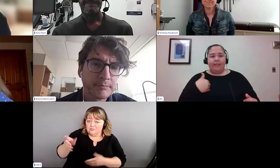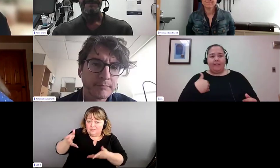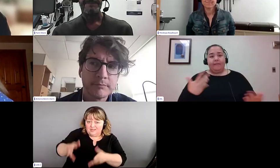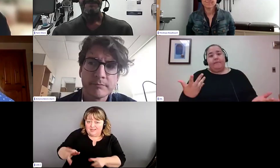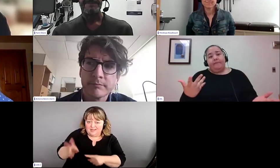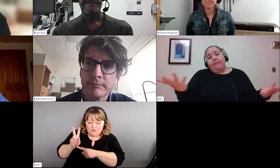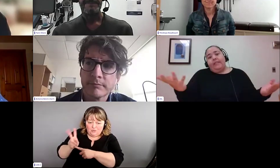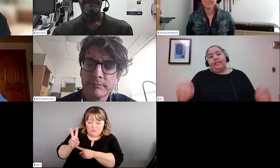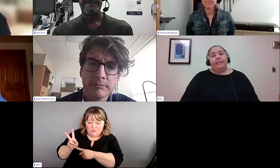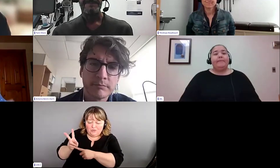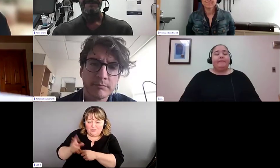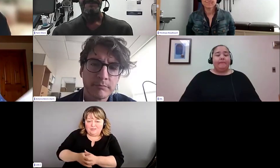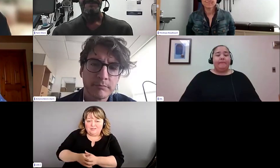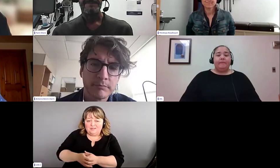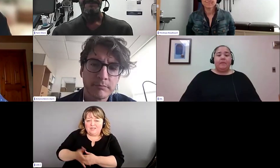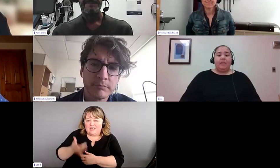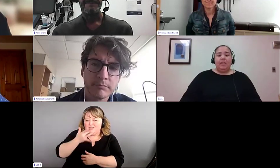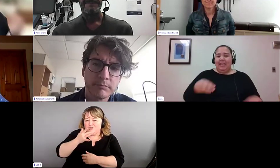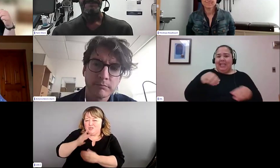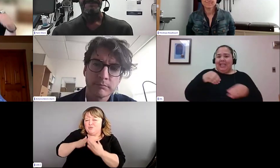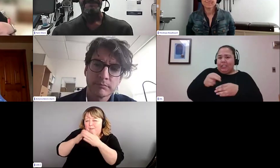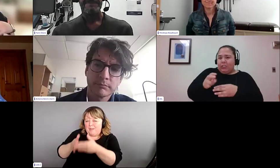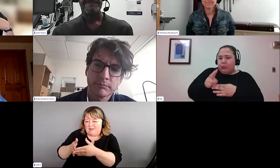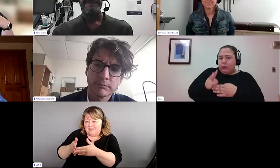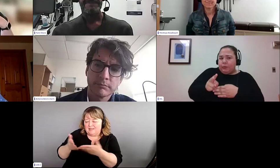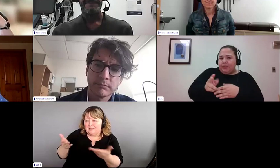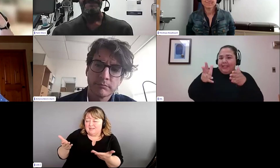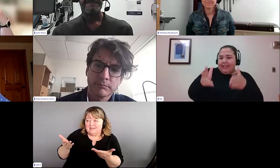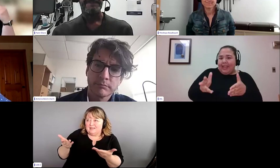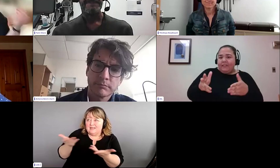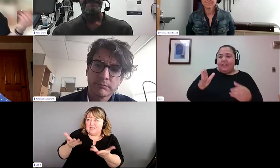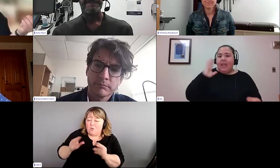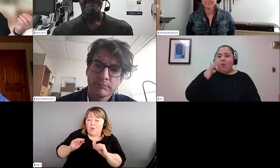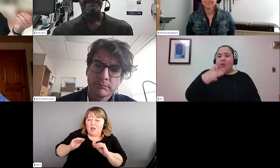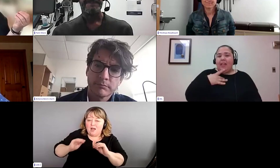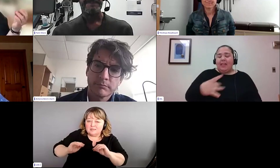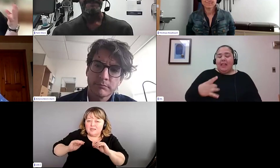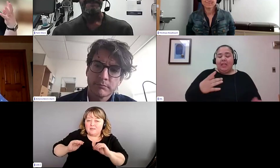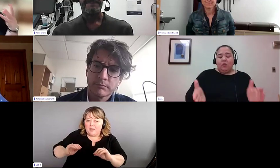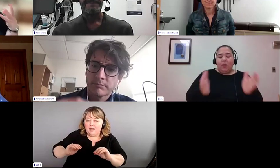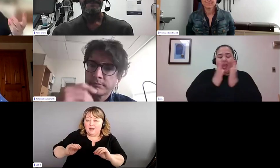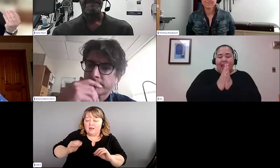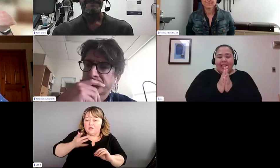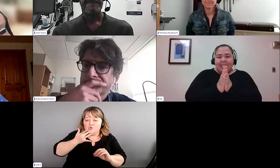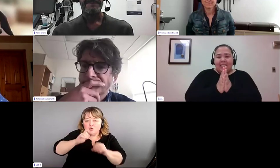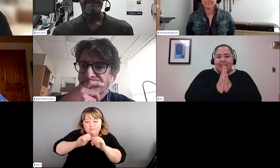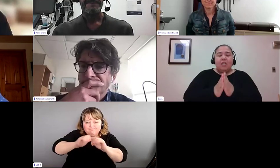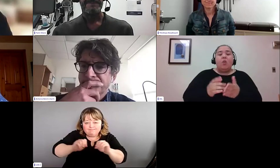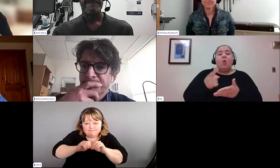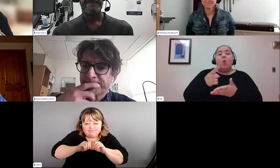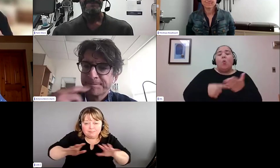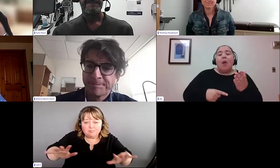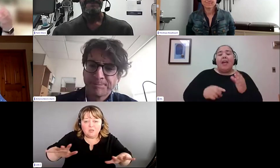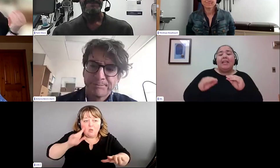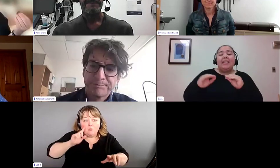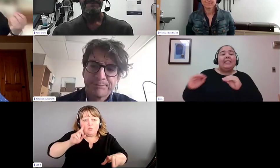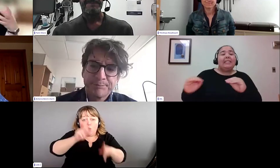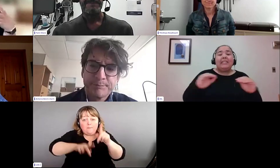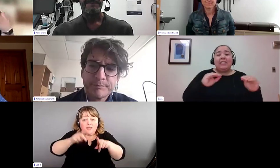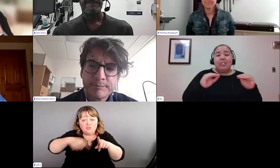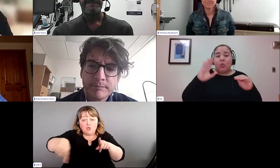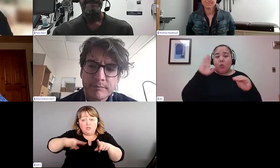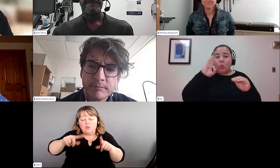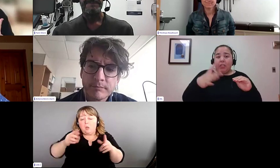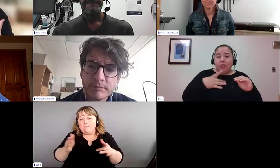In the 2 minutes left, I would like to ask you, what teaching would you like